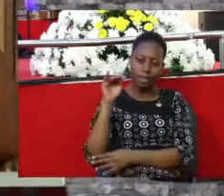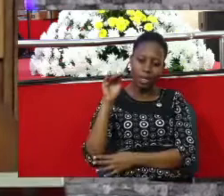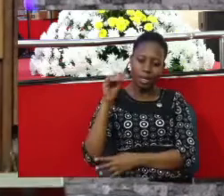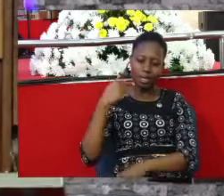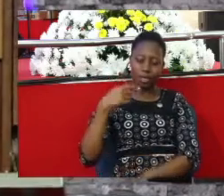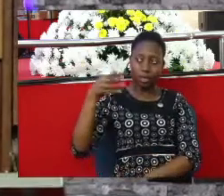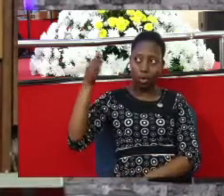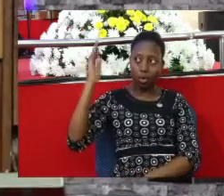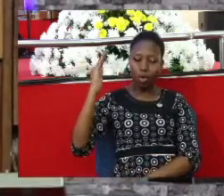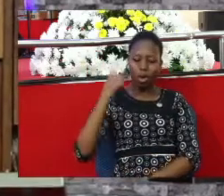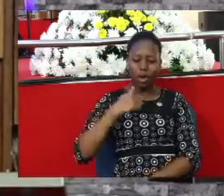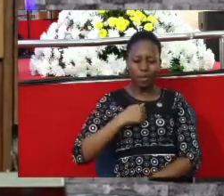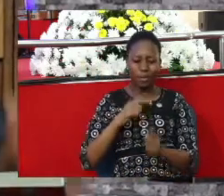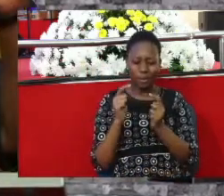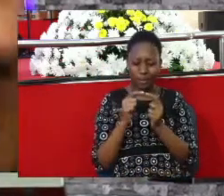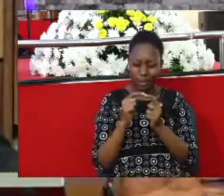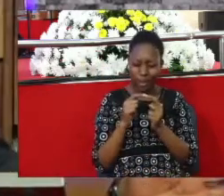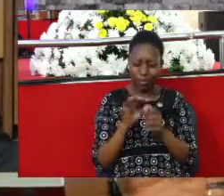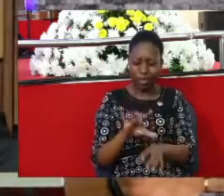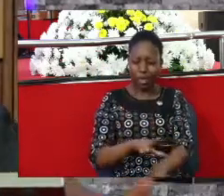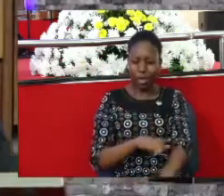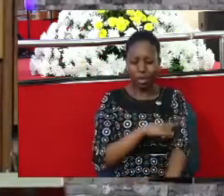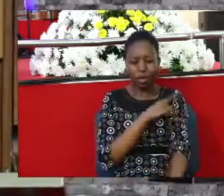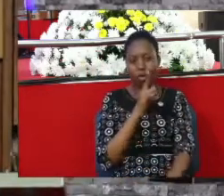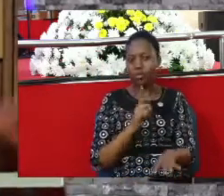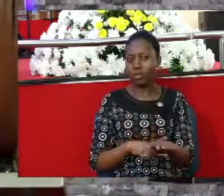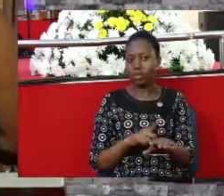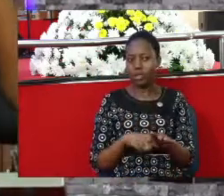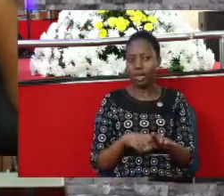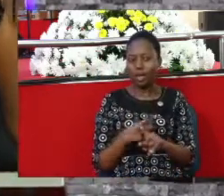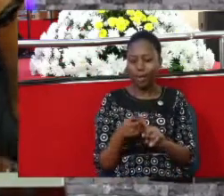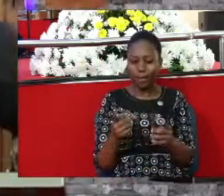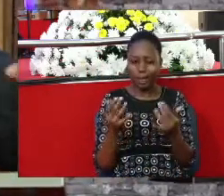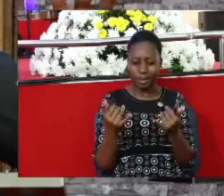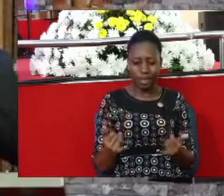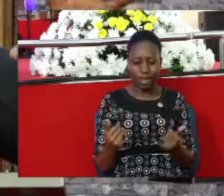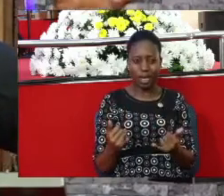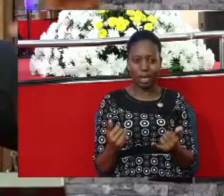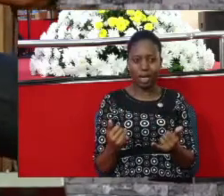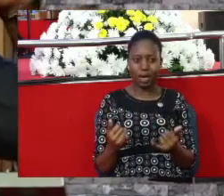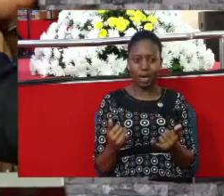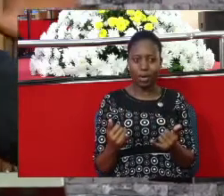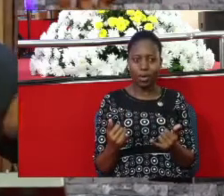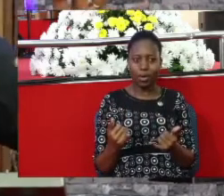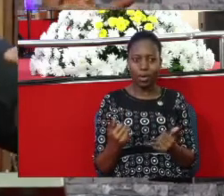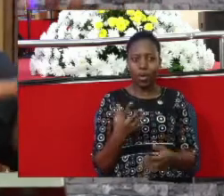an abundant increase, expansion of influence, push out the borders of my family, of